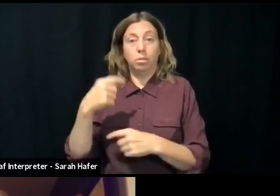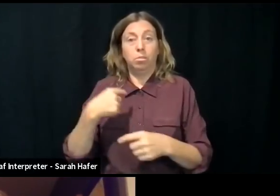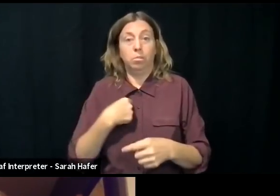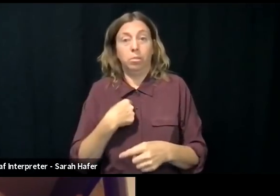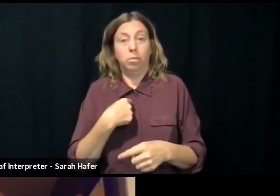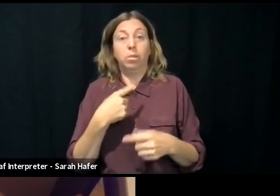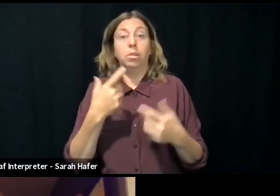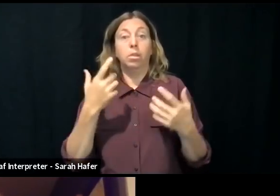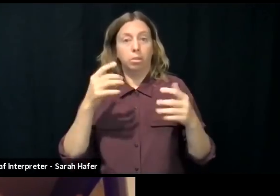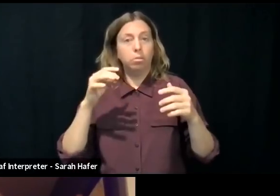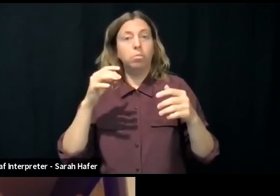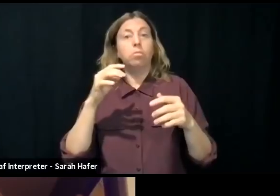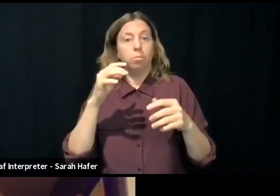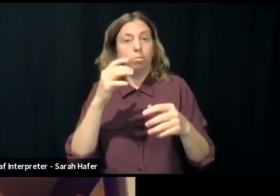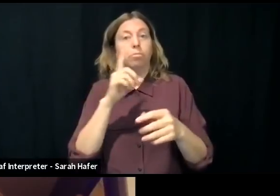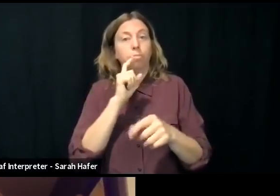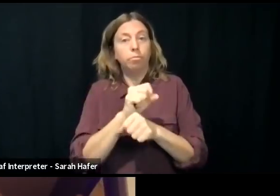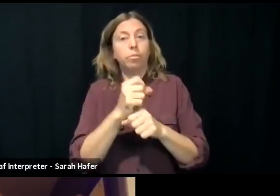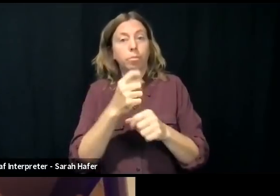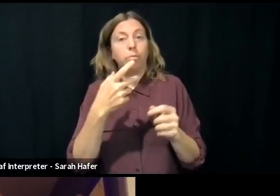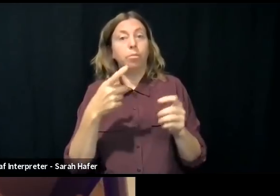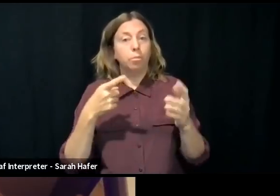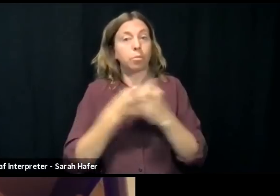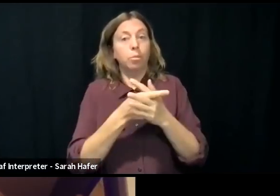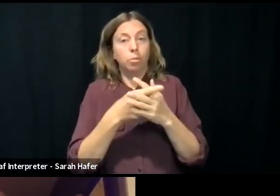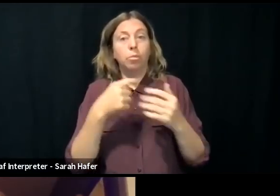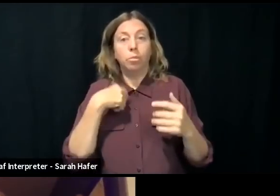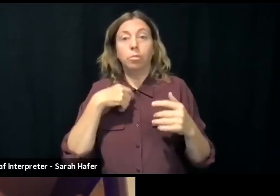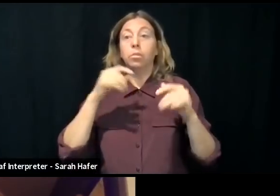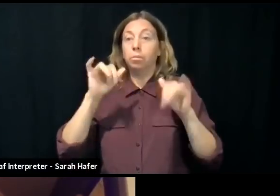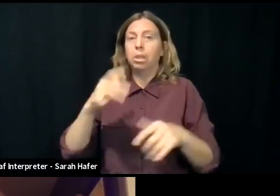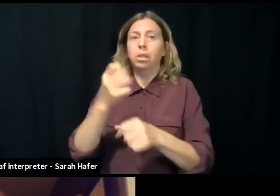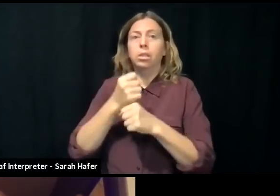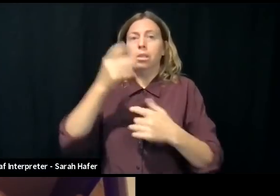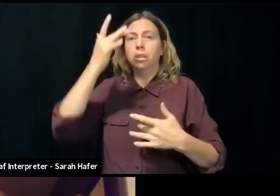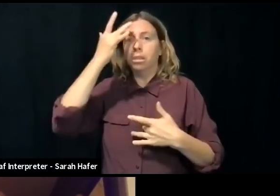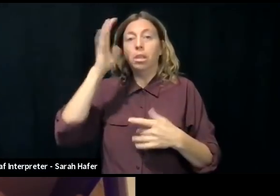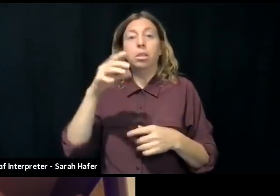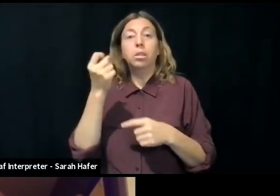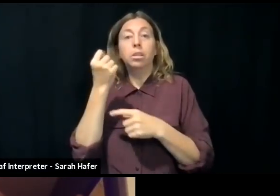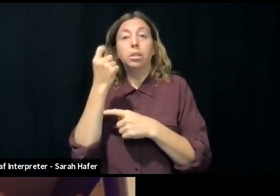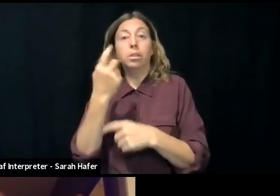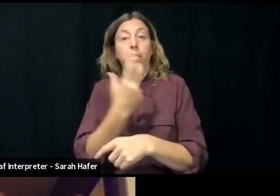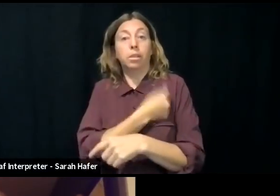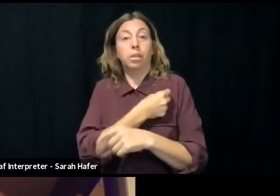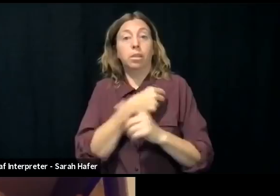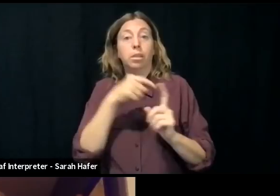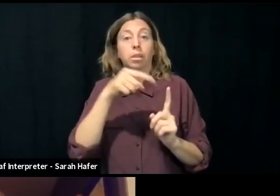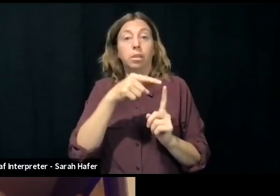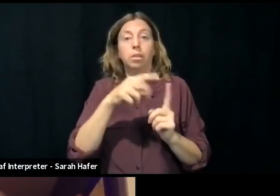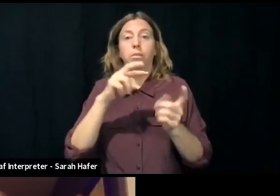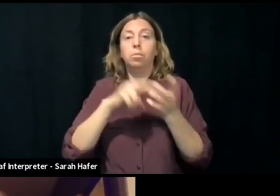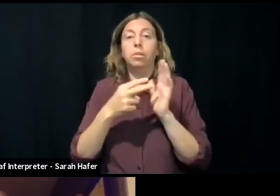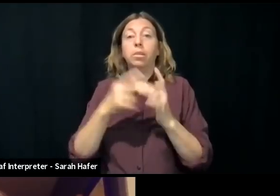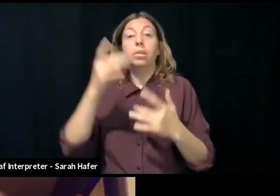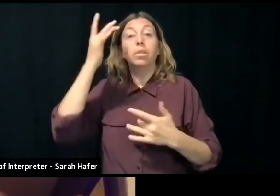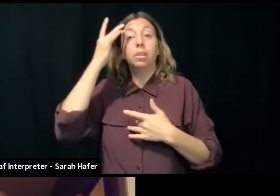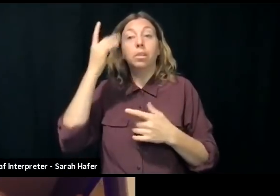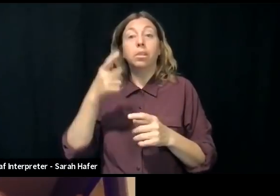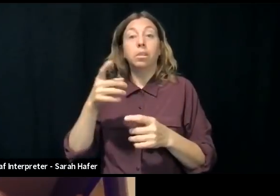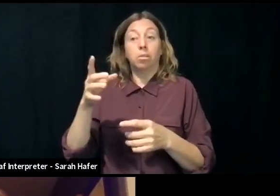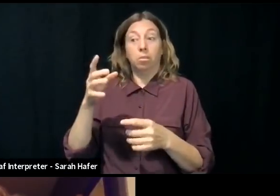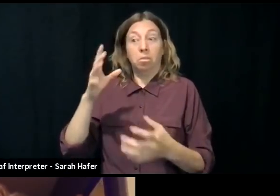still became infected. Because of my vaccination though, my experience of COVID-19 was much less severe than most of the patients I've cared for in